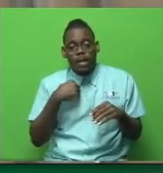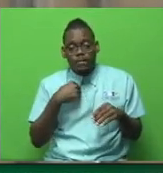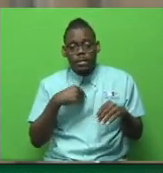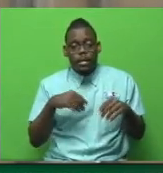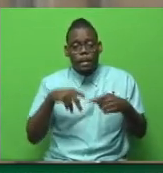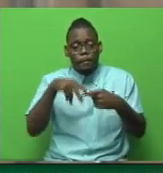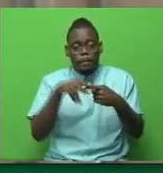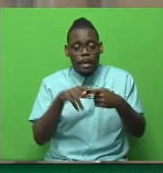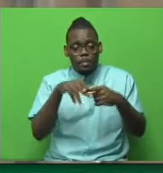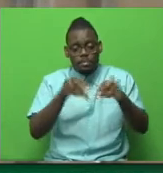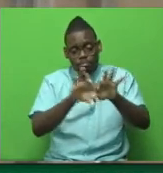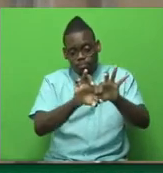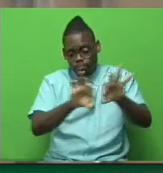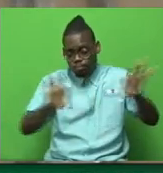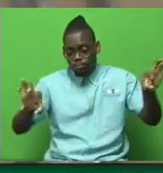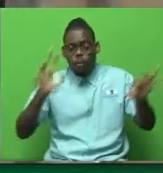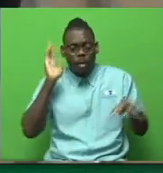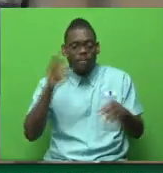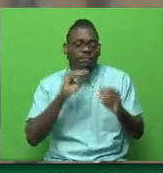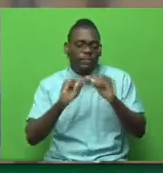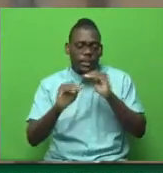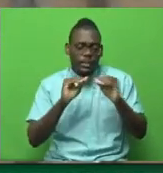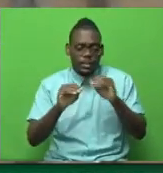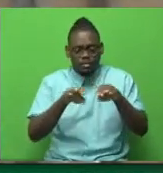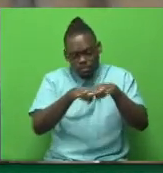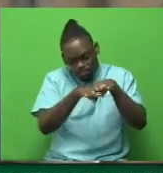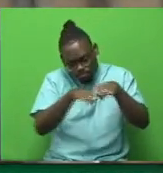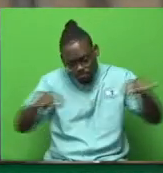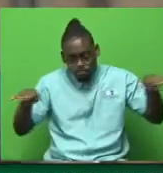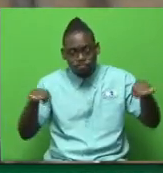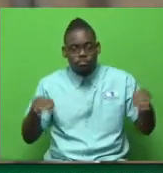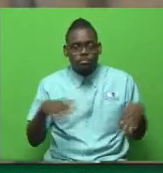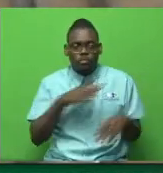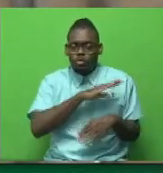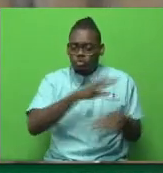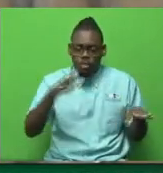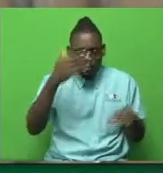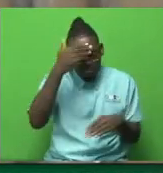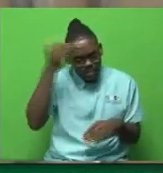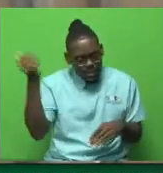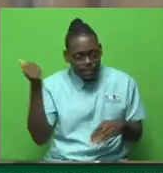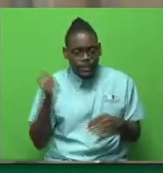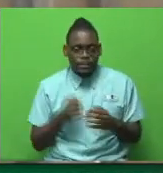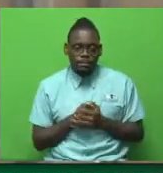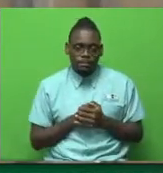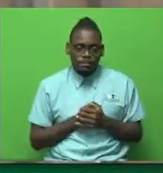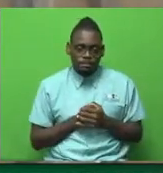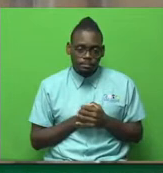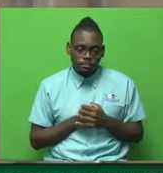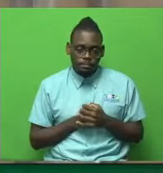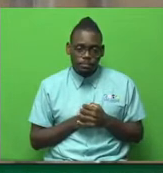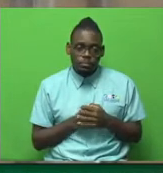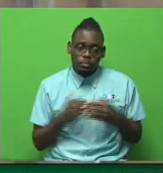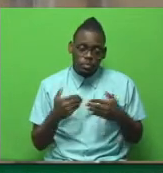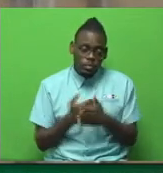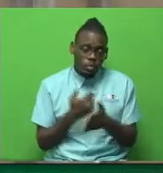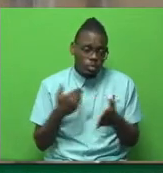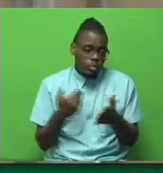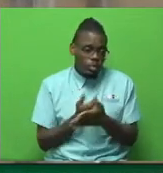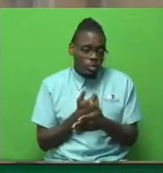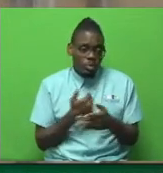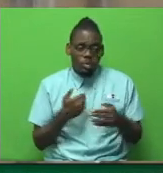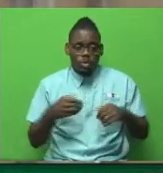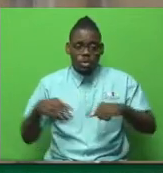Abercrombie Street to be peeved let's not forget the new Pavilion that we built in the orangware